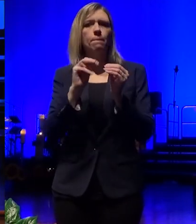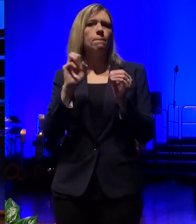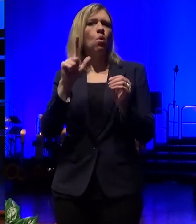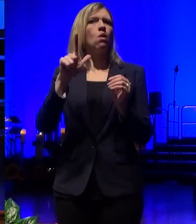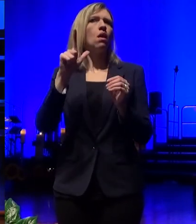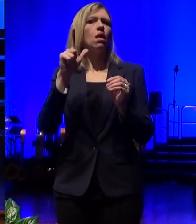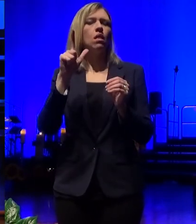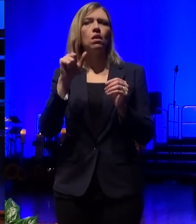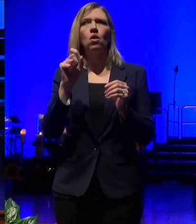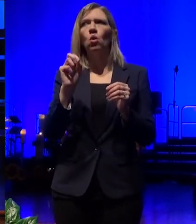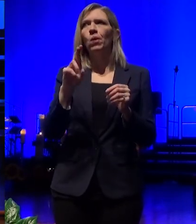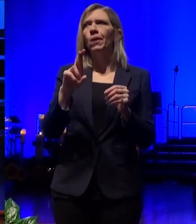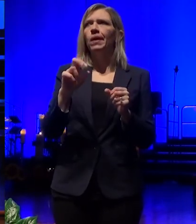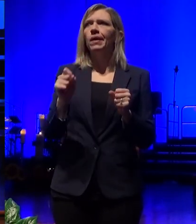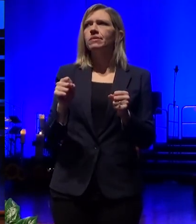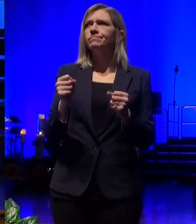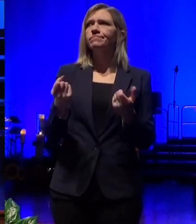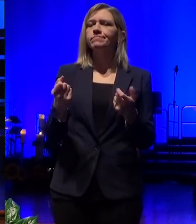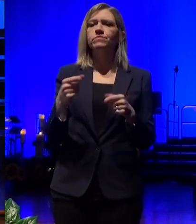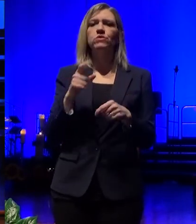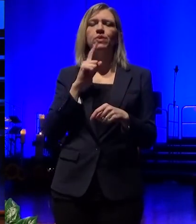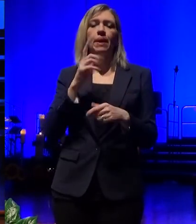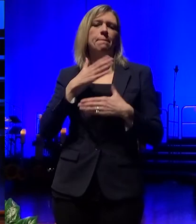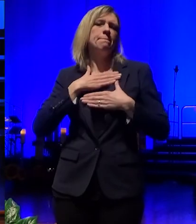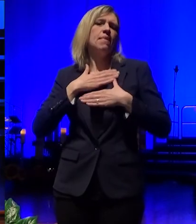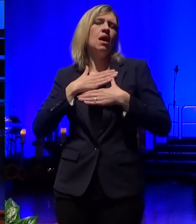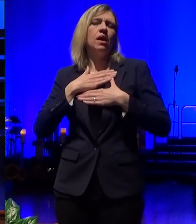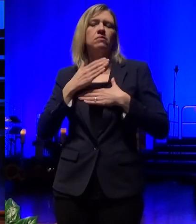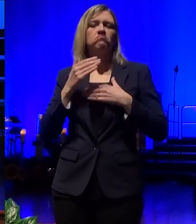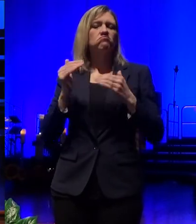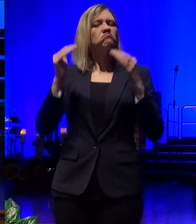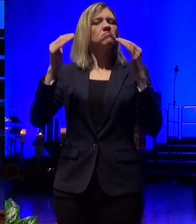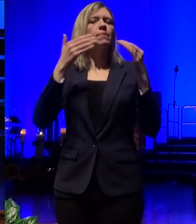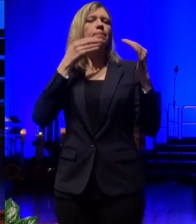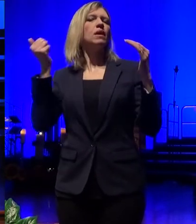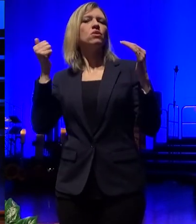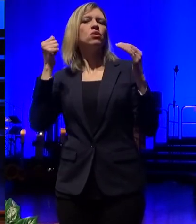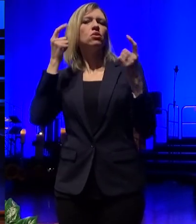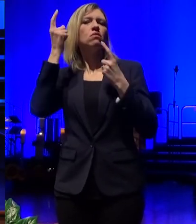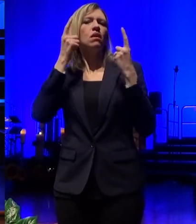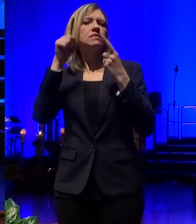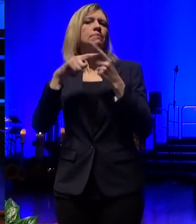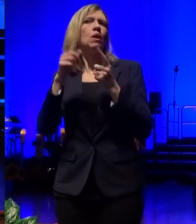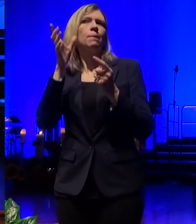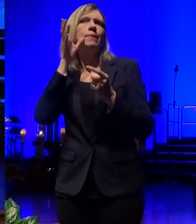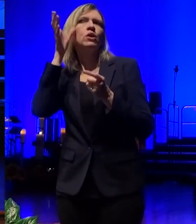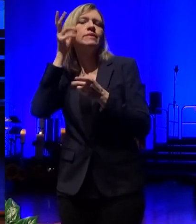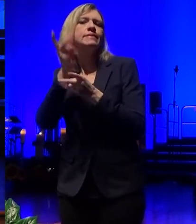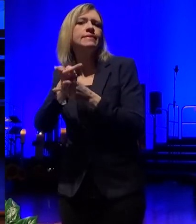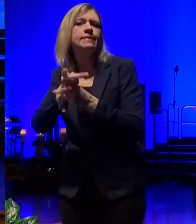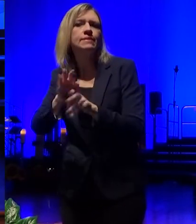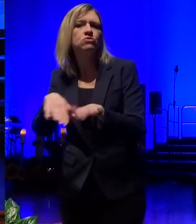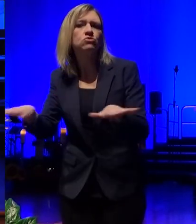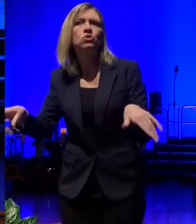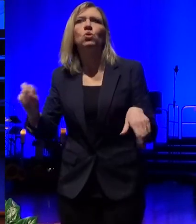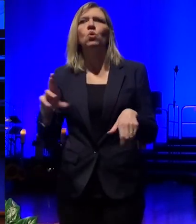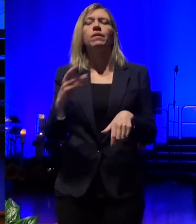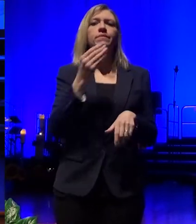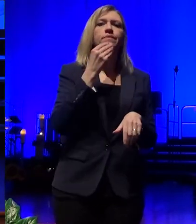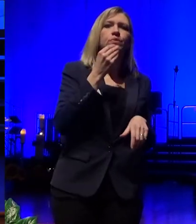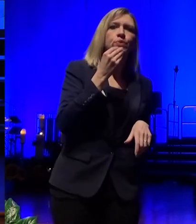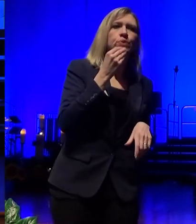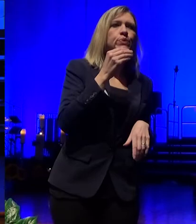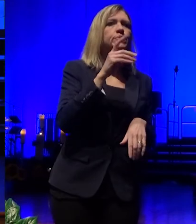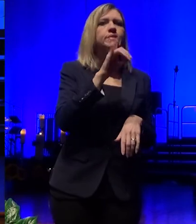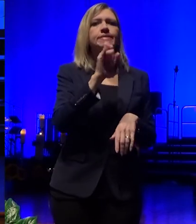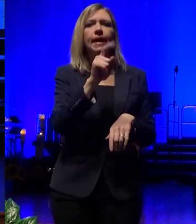or righteous beliefs about parenting, or righteous beliefs about food and diet and